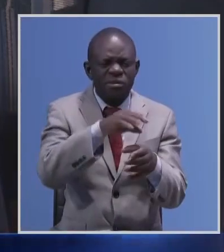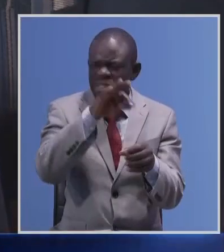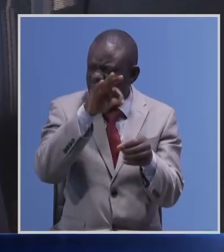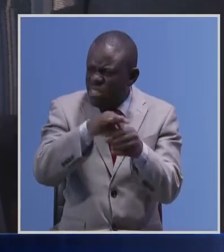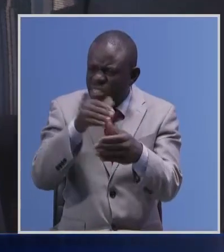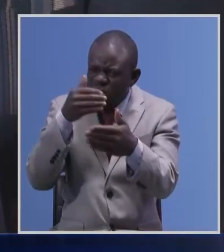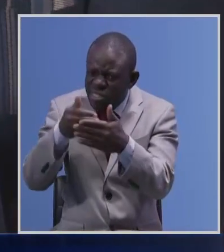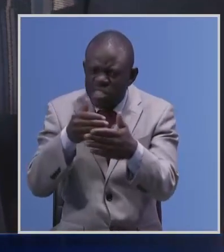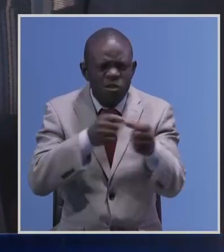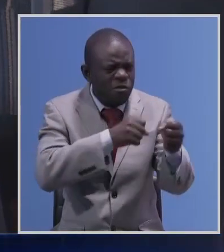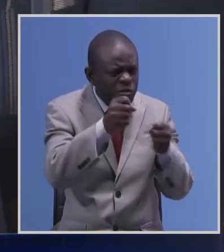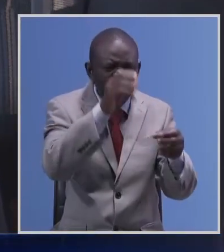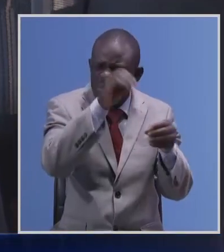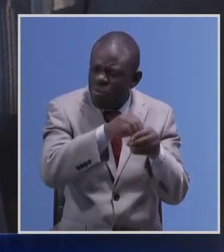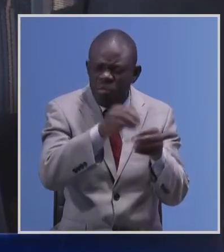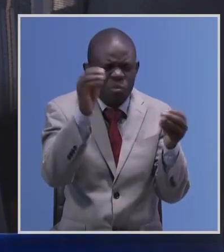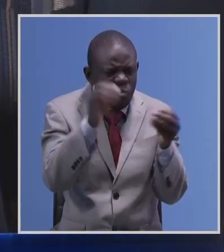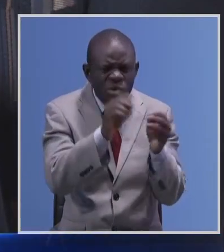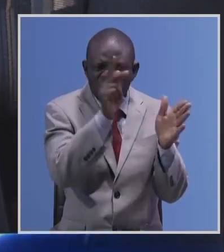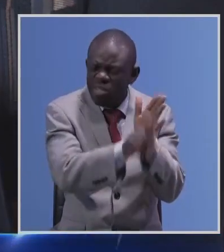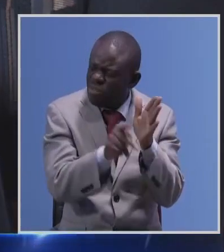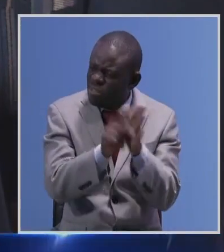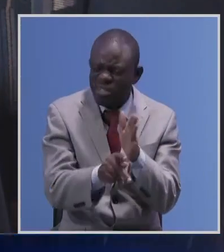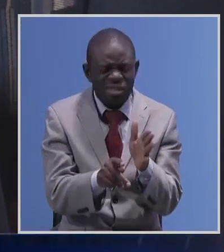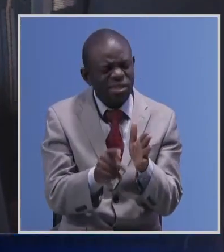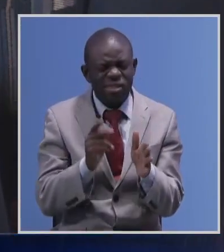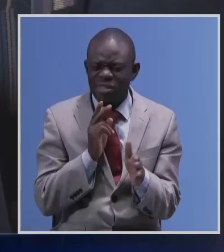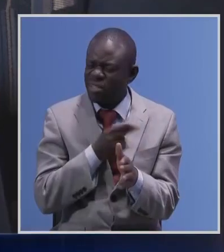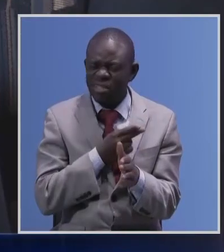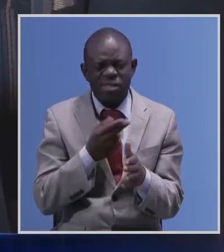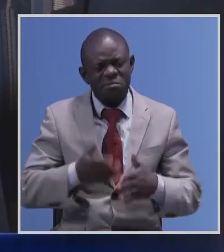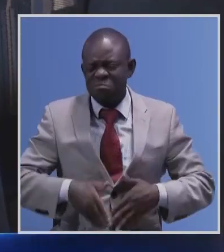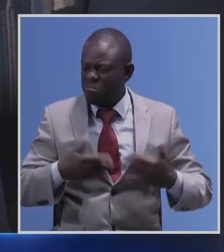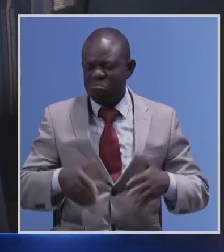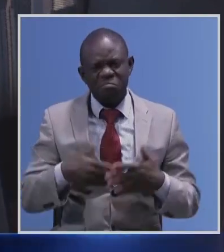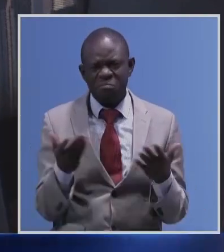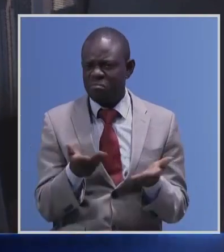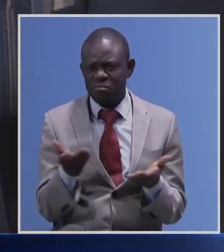to the elections. So I think to appeal to our fellow